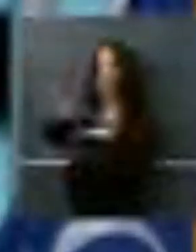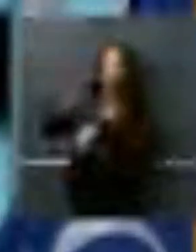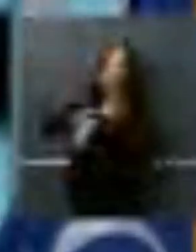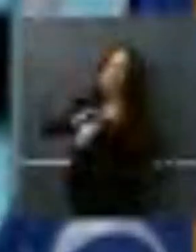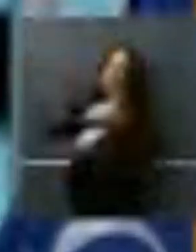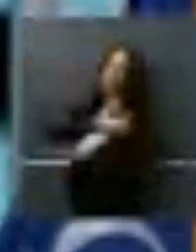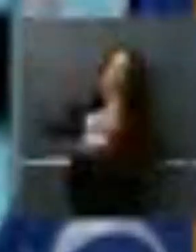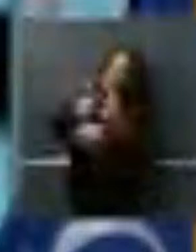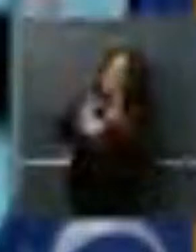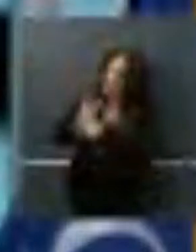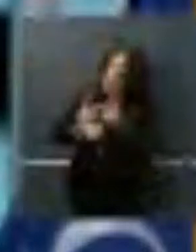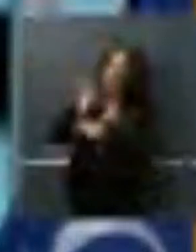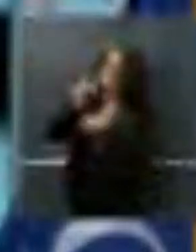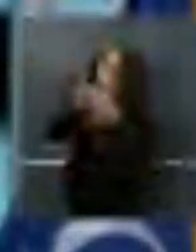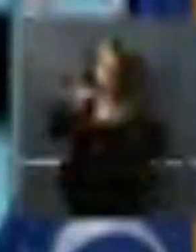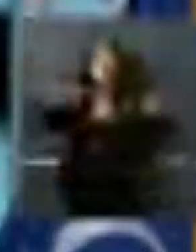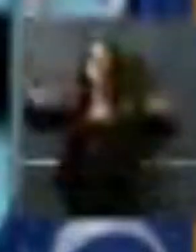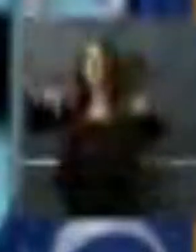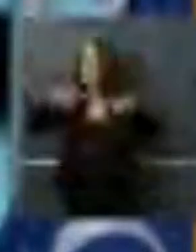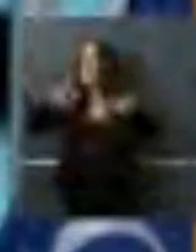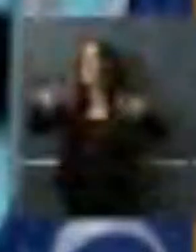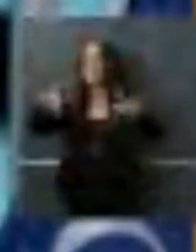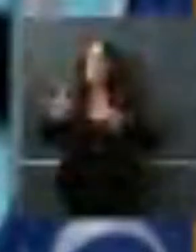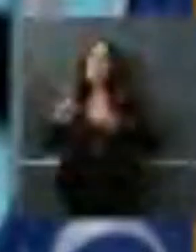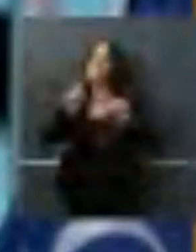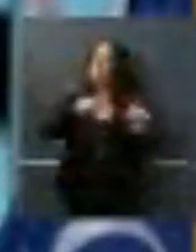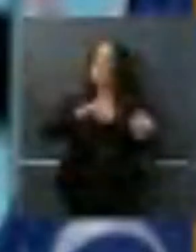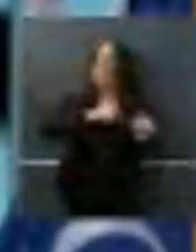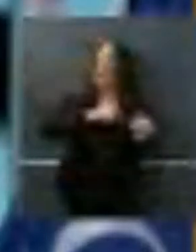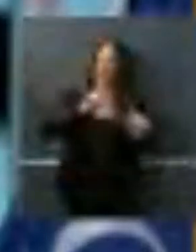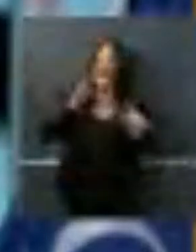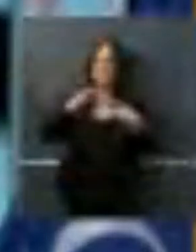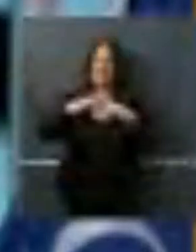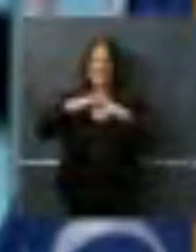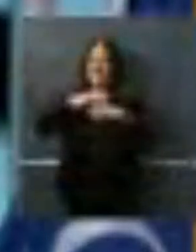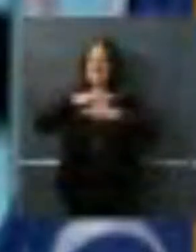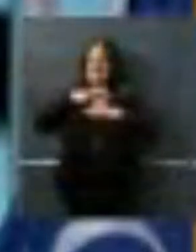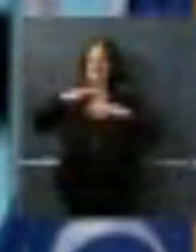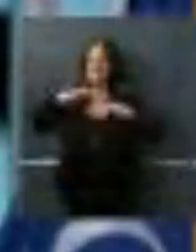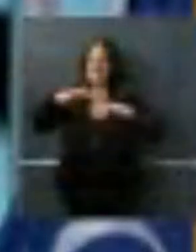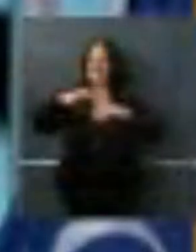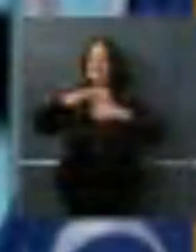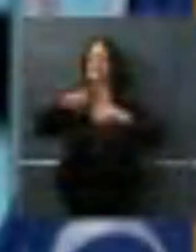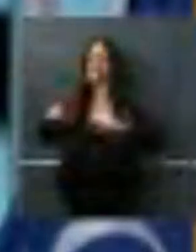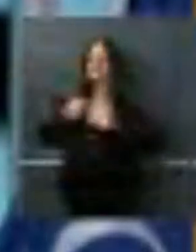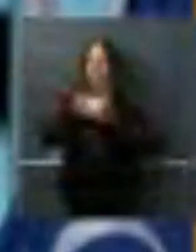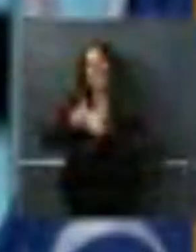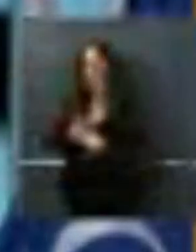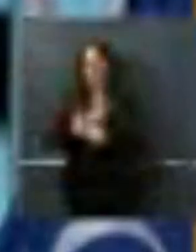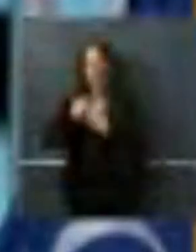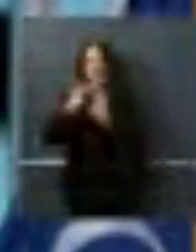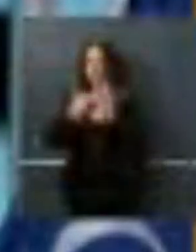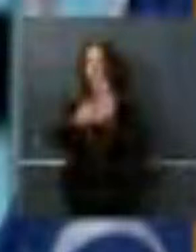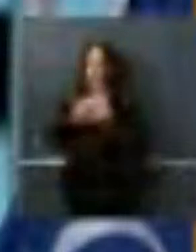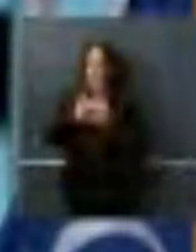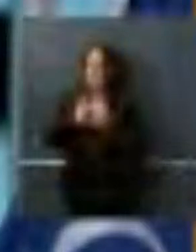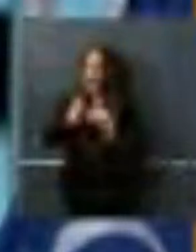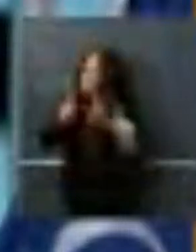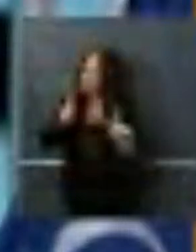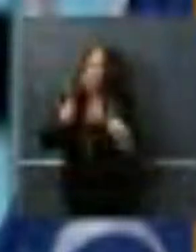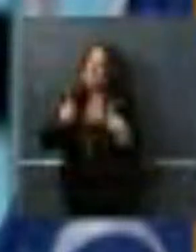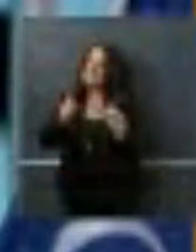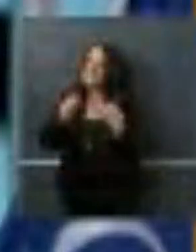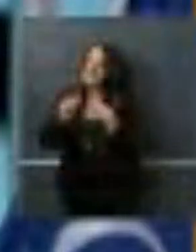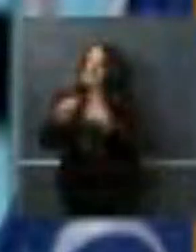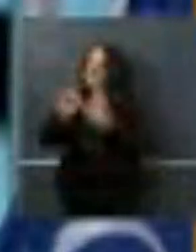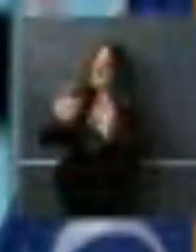the rules. If it is open, just abide by social distancing, practice physical distancing. Let's not dream of regretting. And